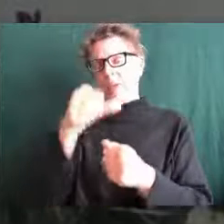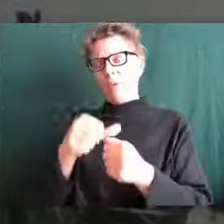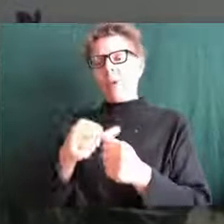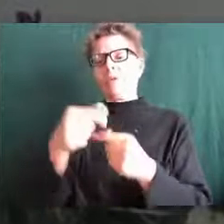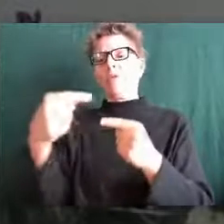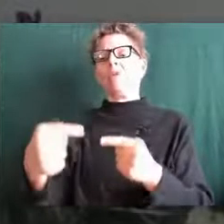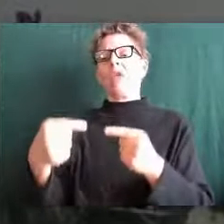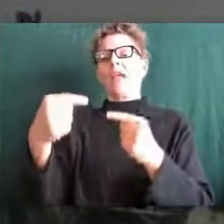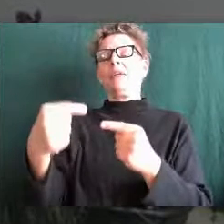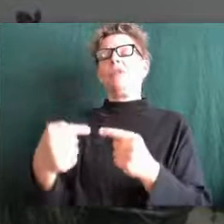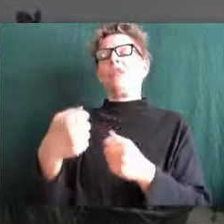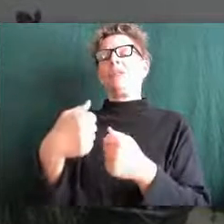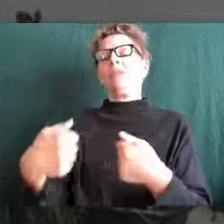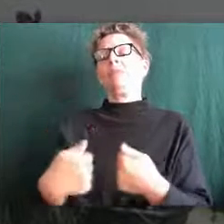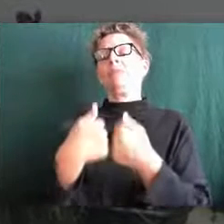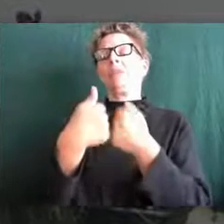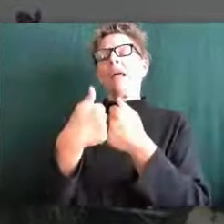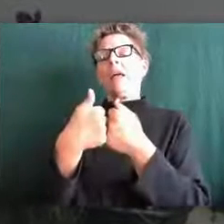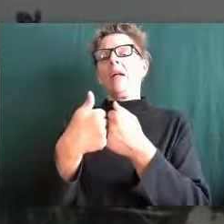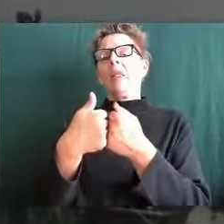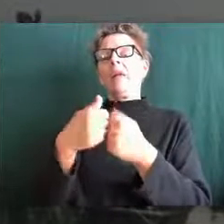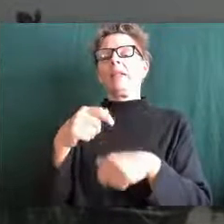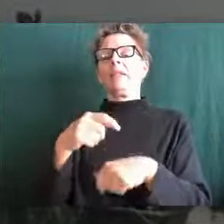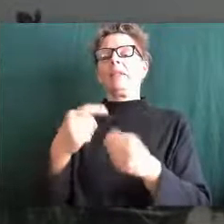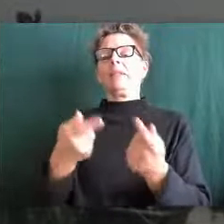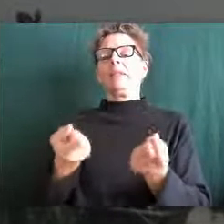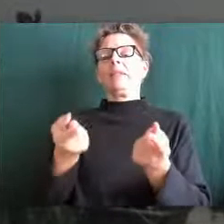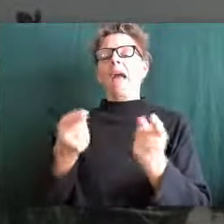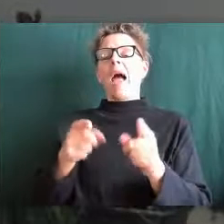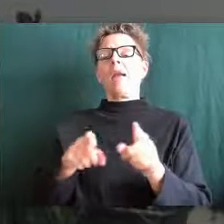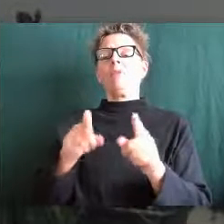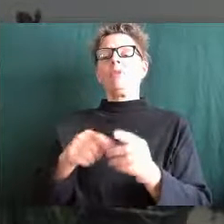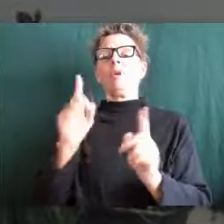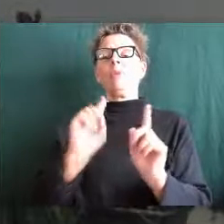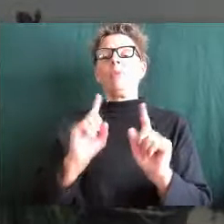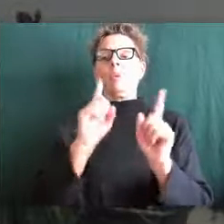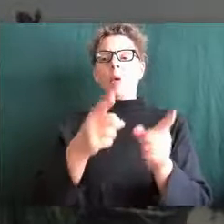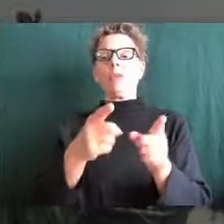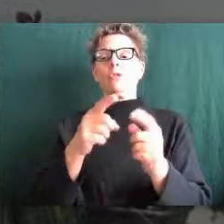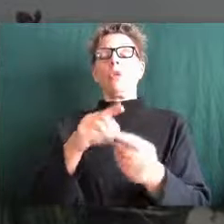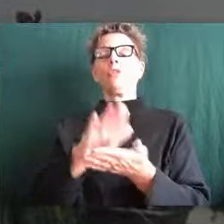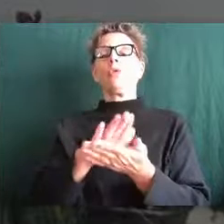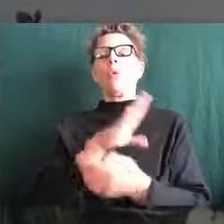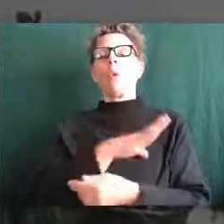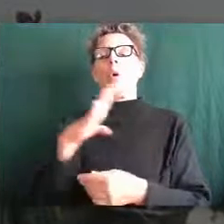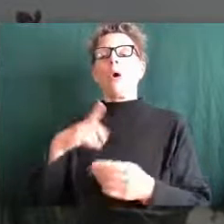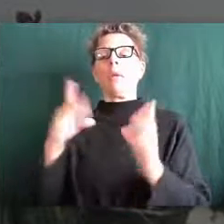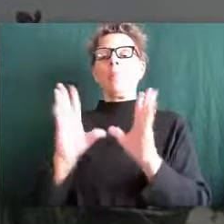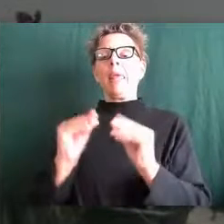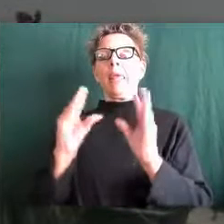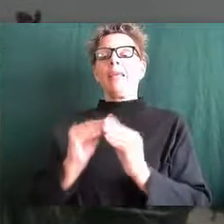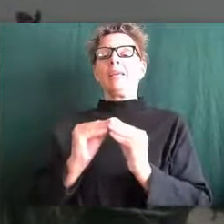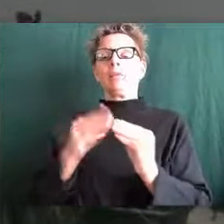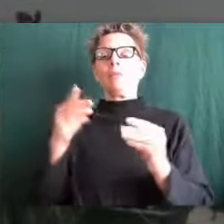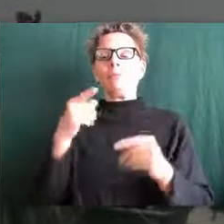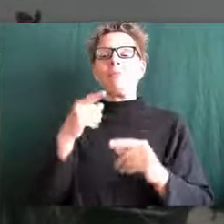hearing, a public hearing at the school board, that she had her way